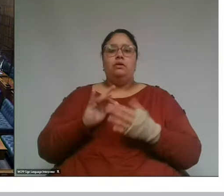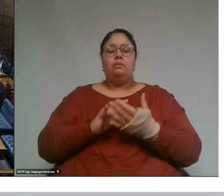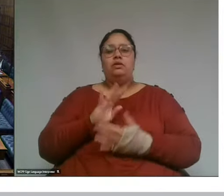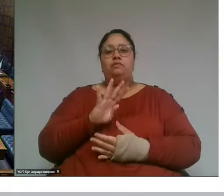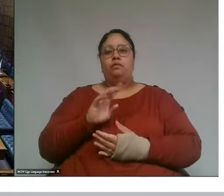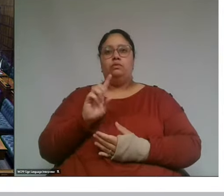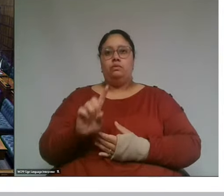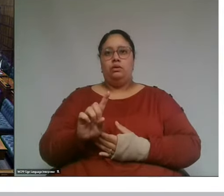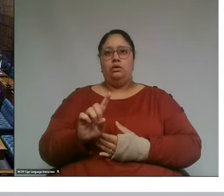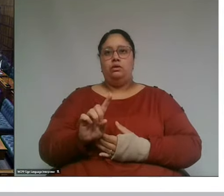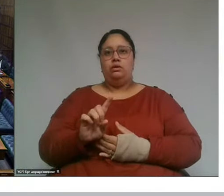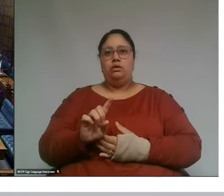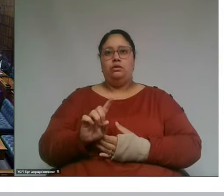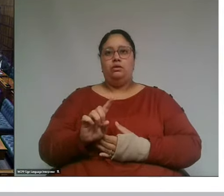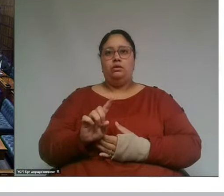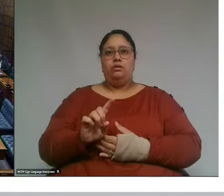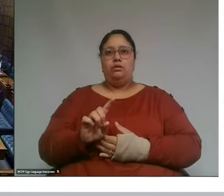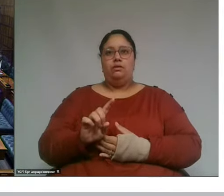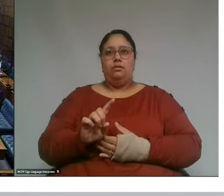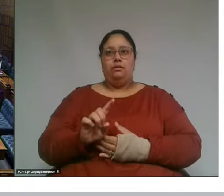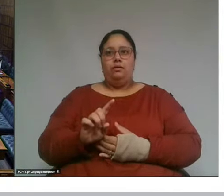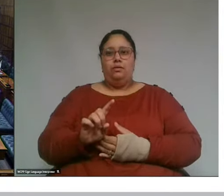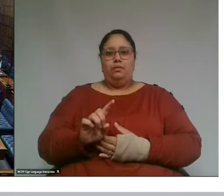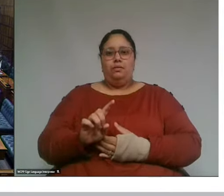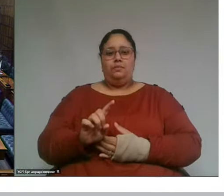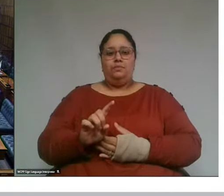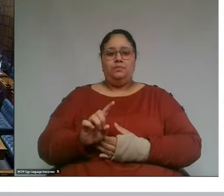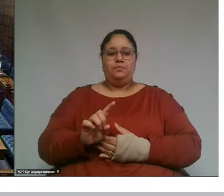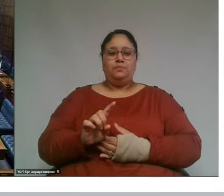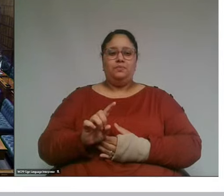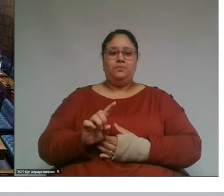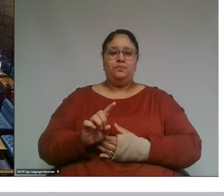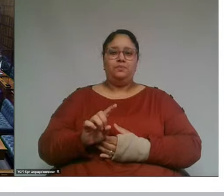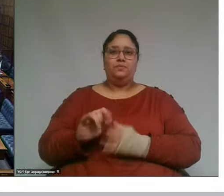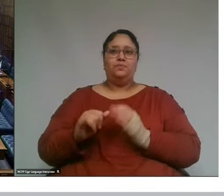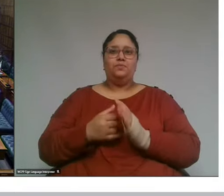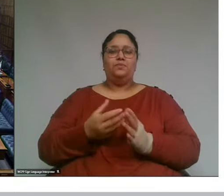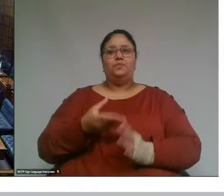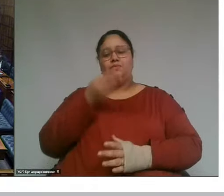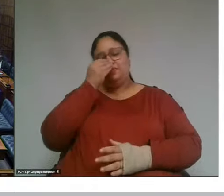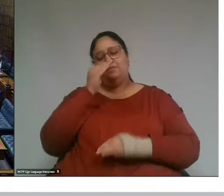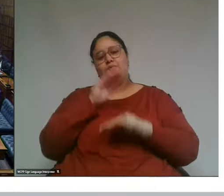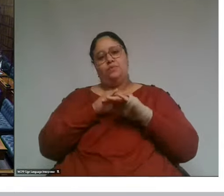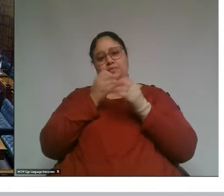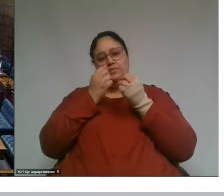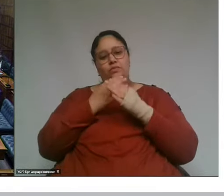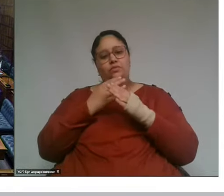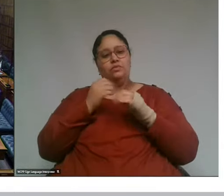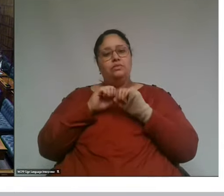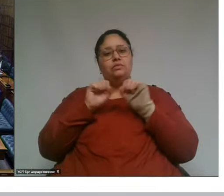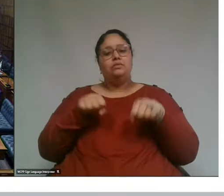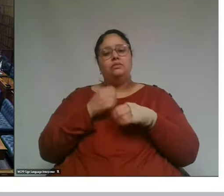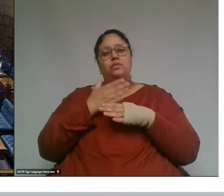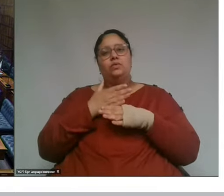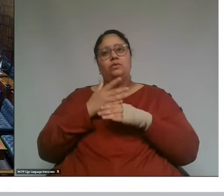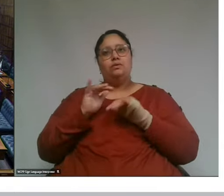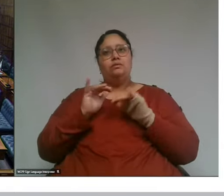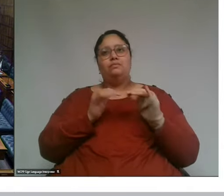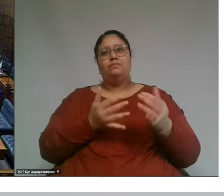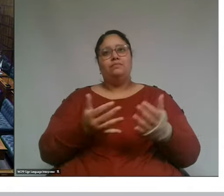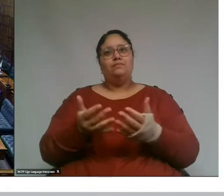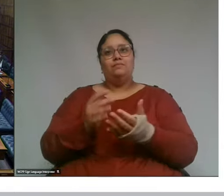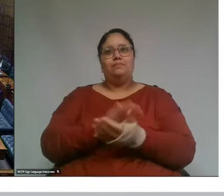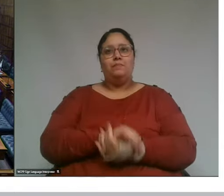talking about systemic challenges I just need to get more information how we are dealing with these systemic challenges that we have